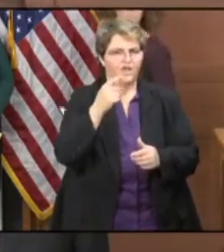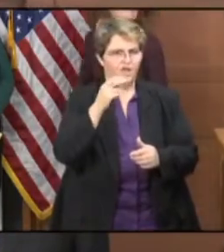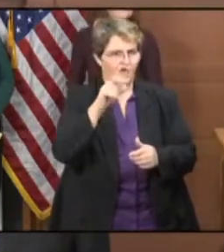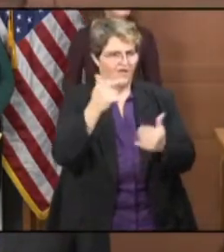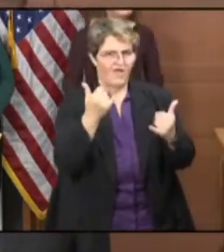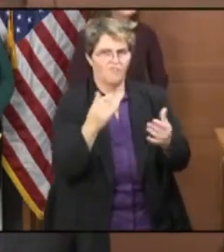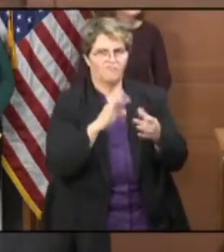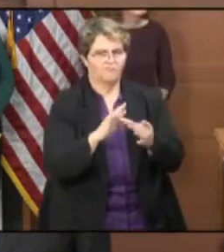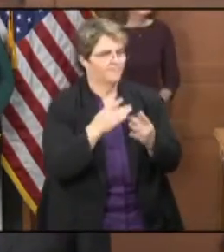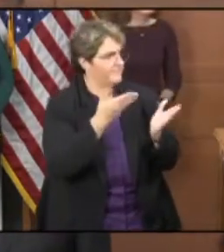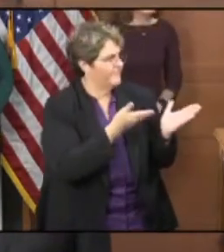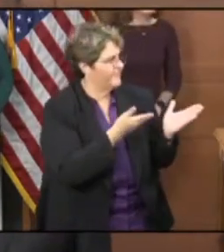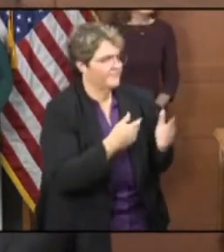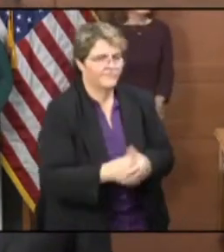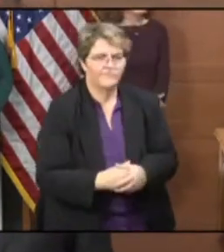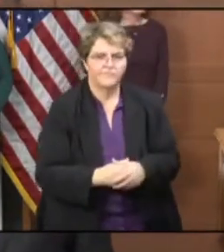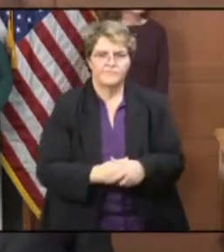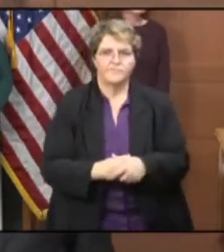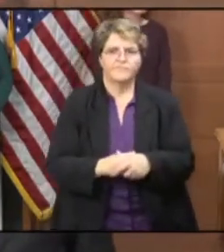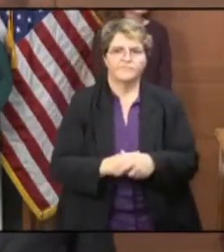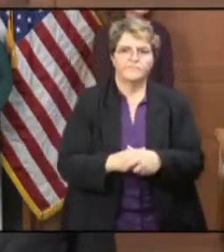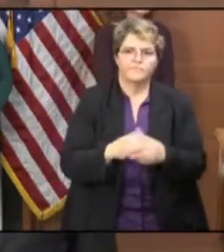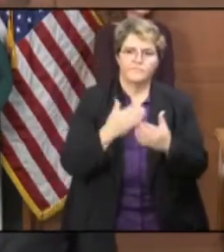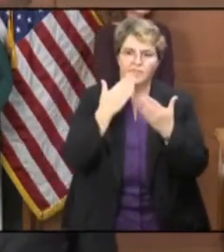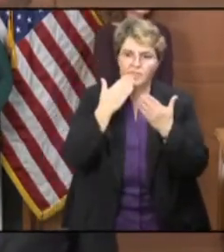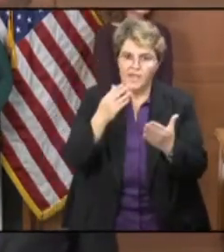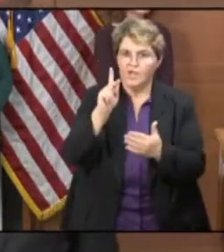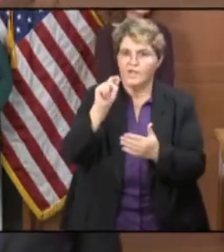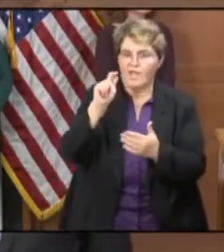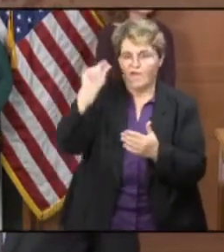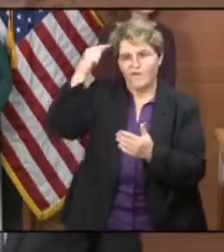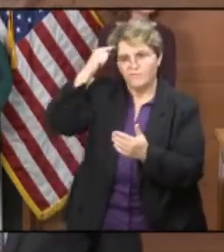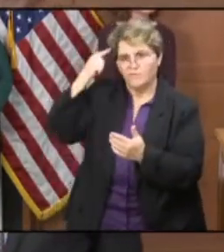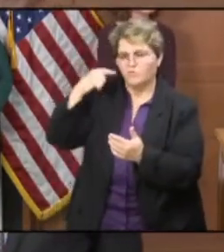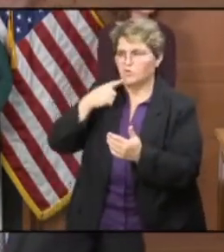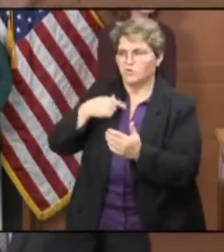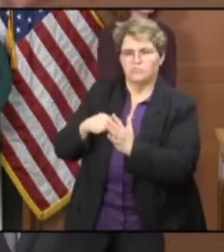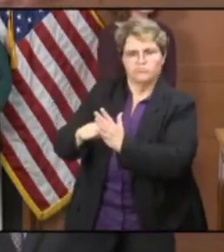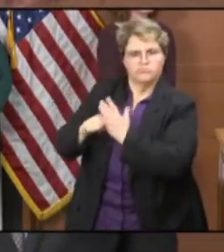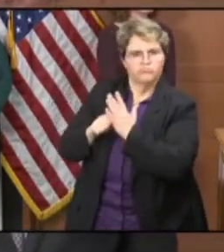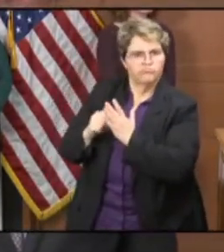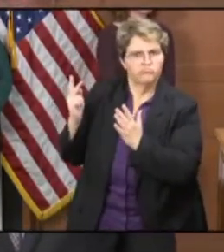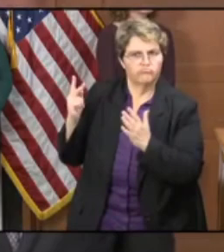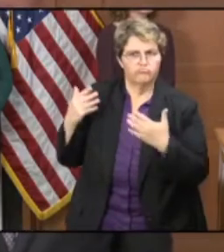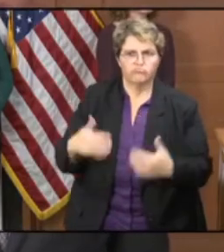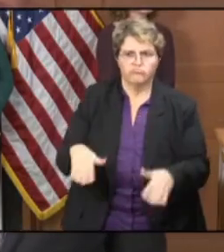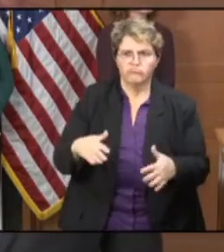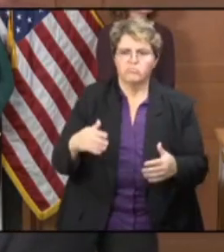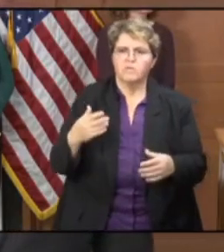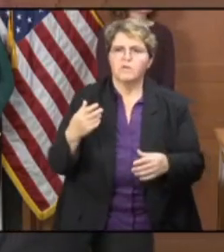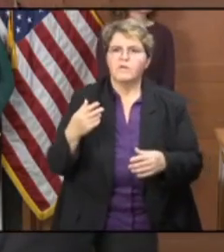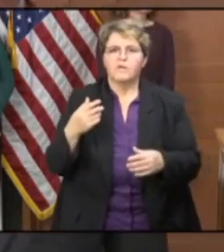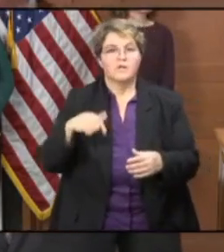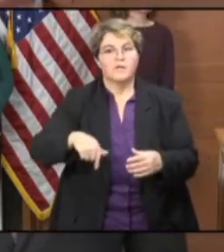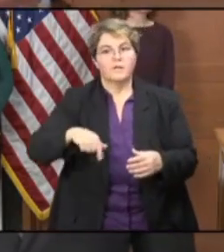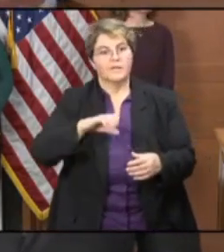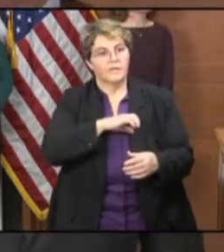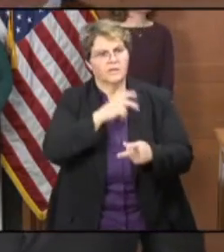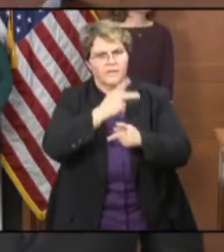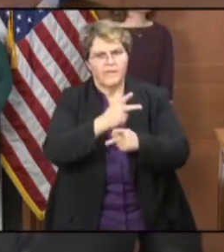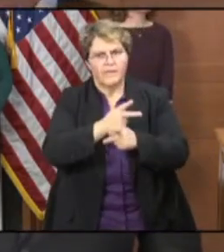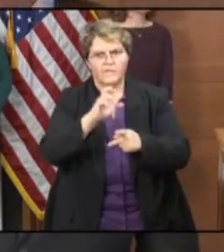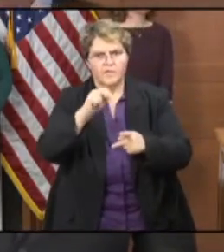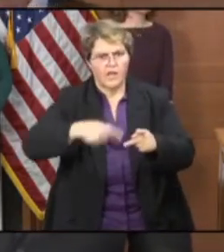Thank you, Katie, and thank you, Governor. Really can't overemphasize the ability of the citizens to really take their own